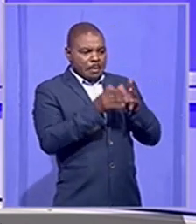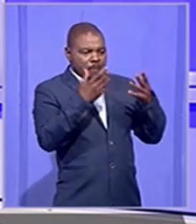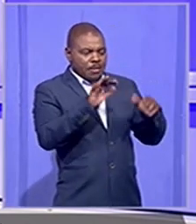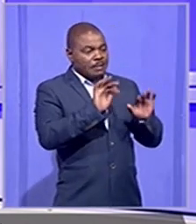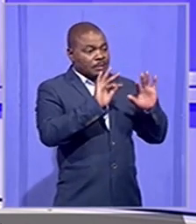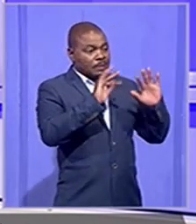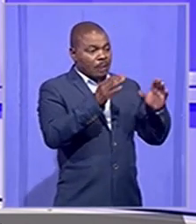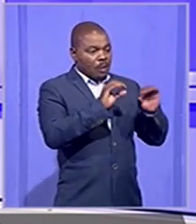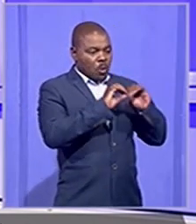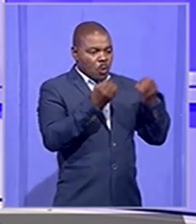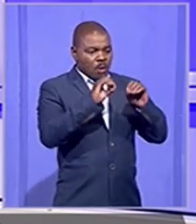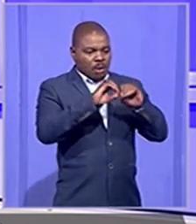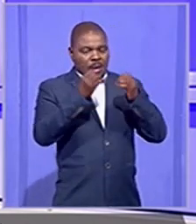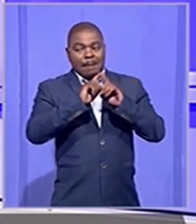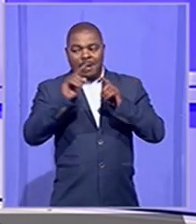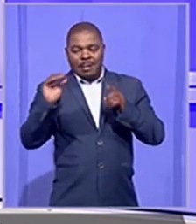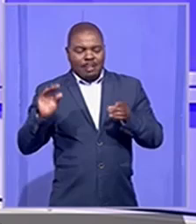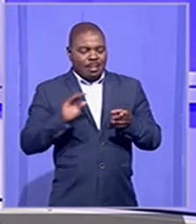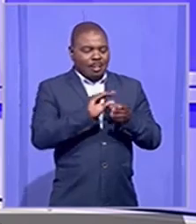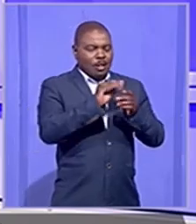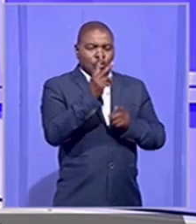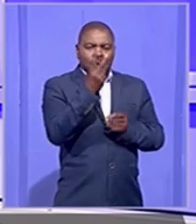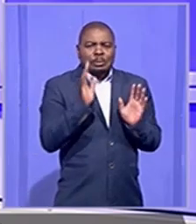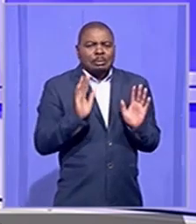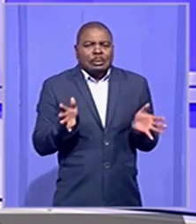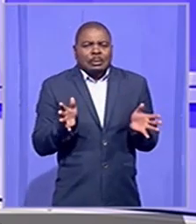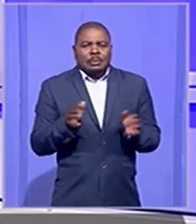mme go begwa go ungwetswe di le 2 fela.